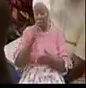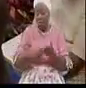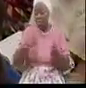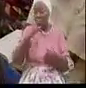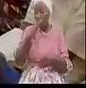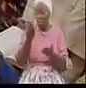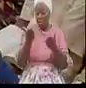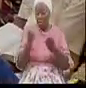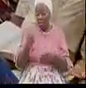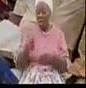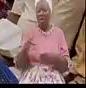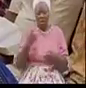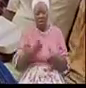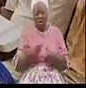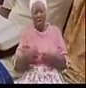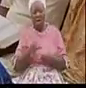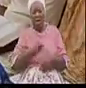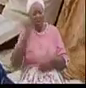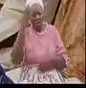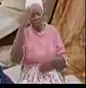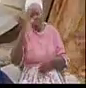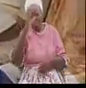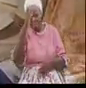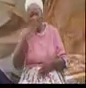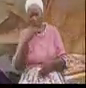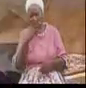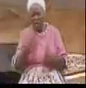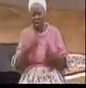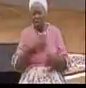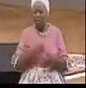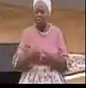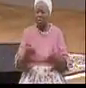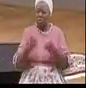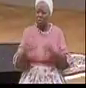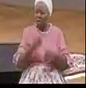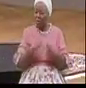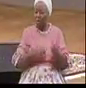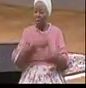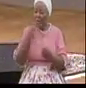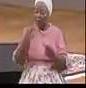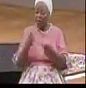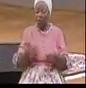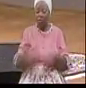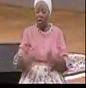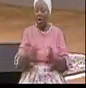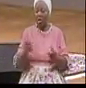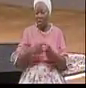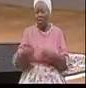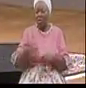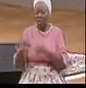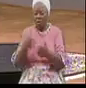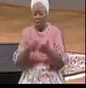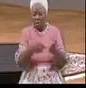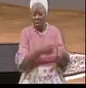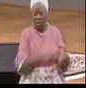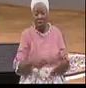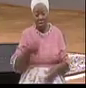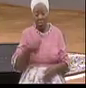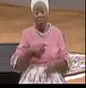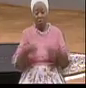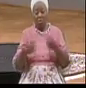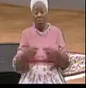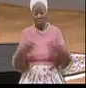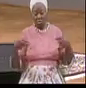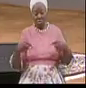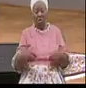wants. Mommy is a perfectionist. Do this right, do this right, do this right. If I go on that way, she'll be in control